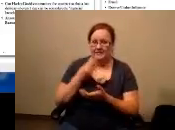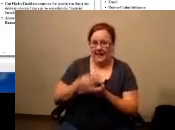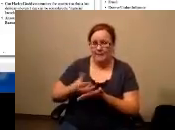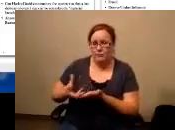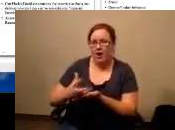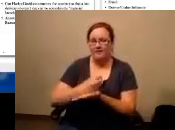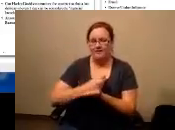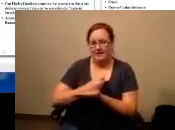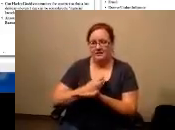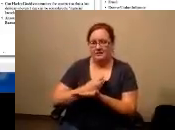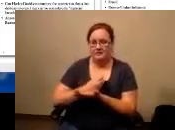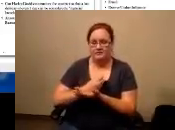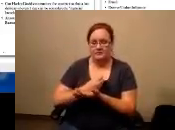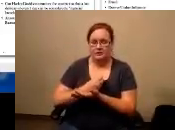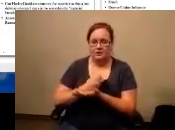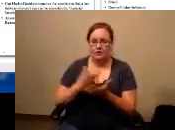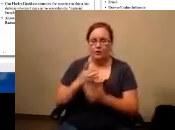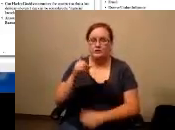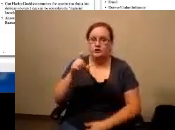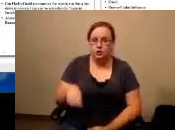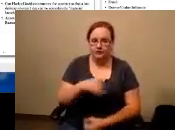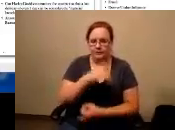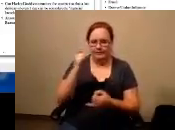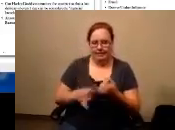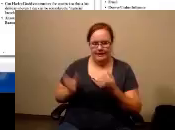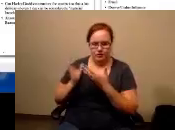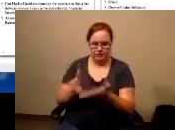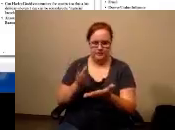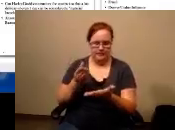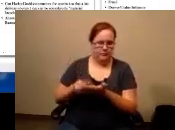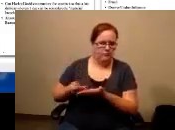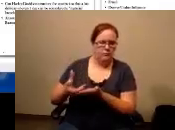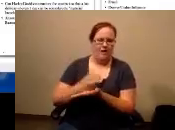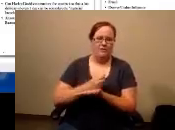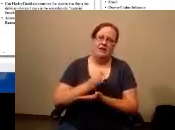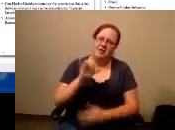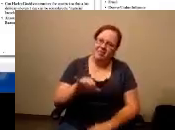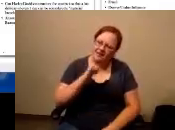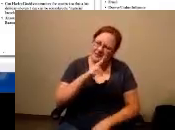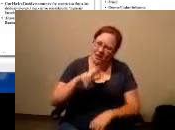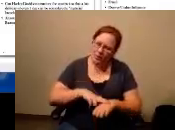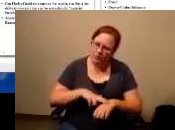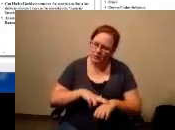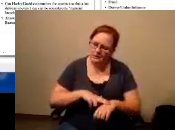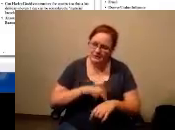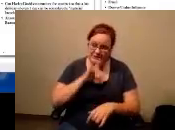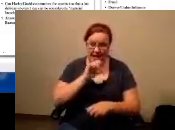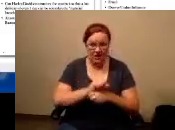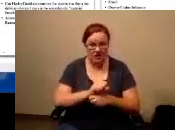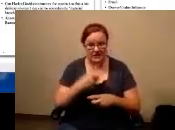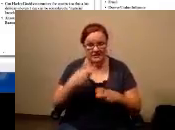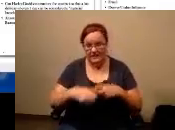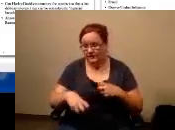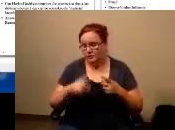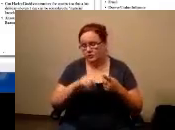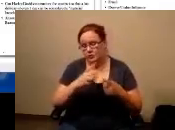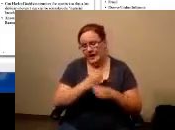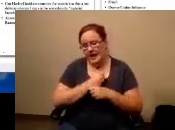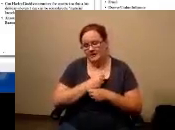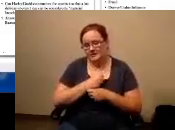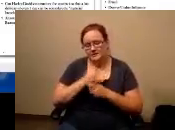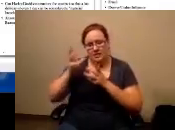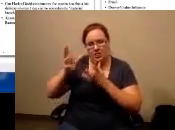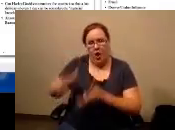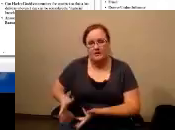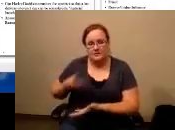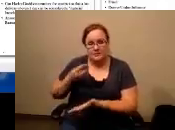for that last shipment, what should have been the last shipment, which is very unusual. It's actually difficult to recover lost profits. Normally, you can